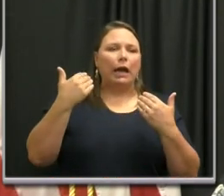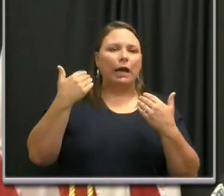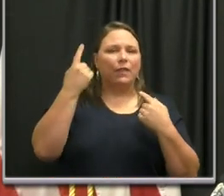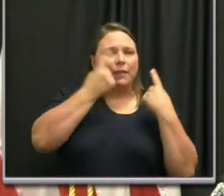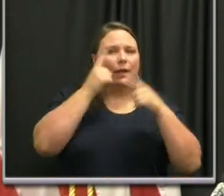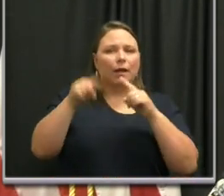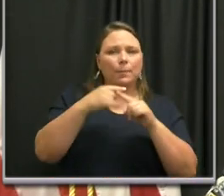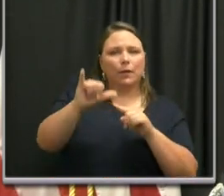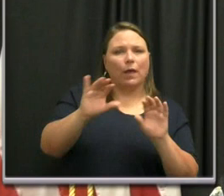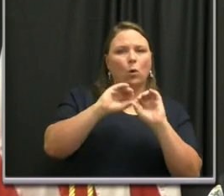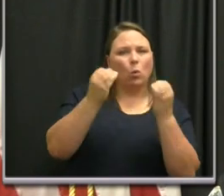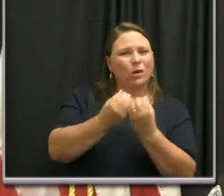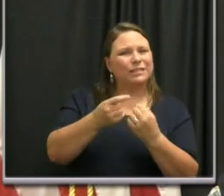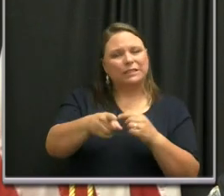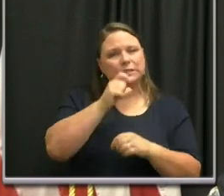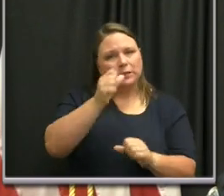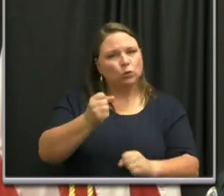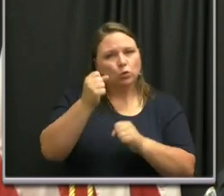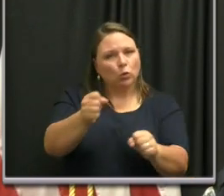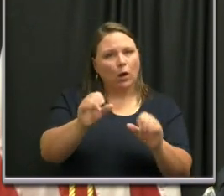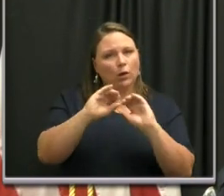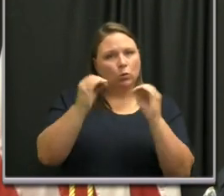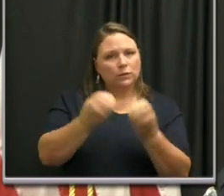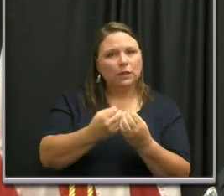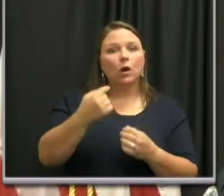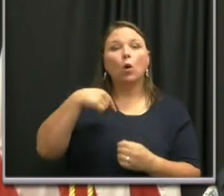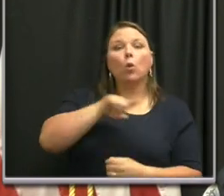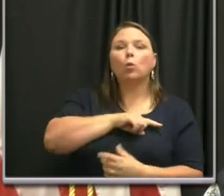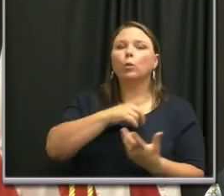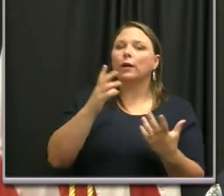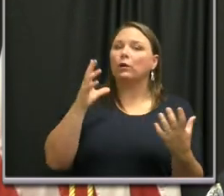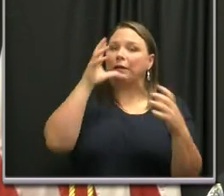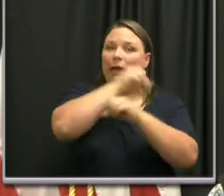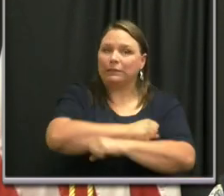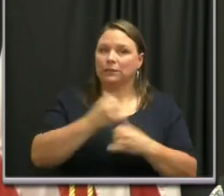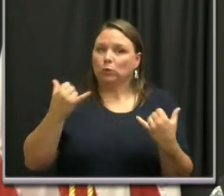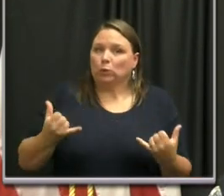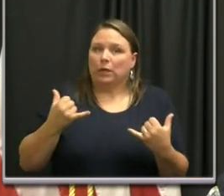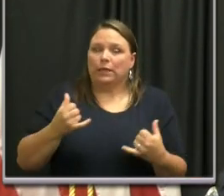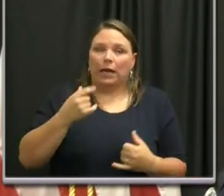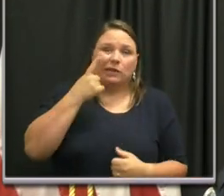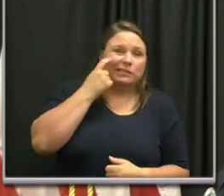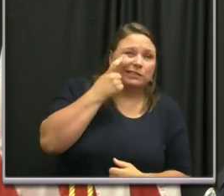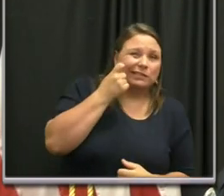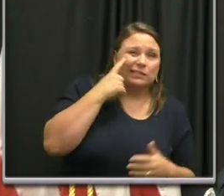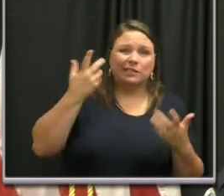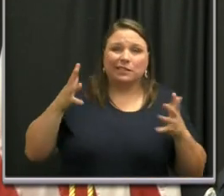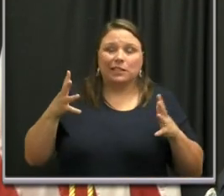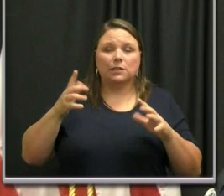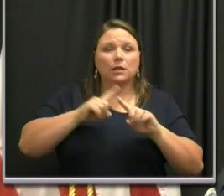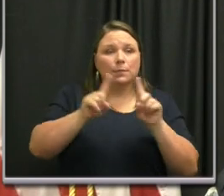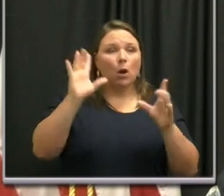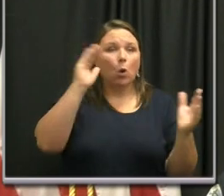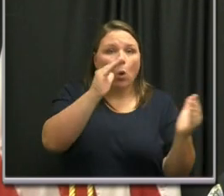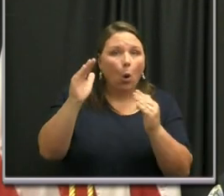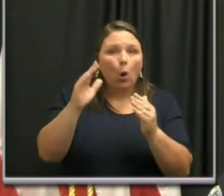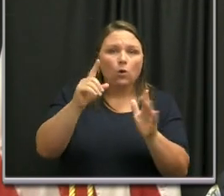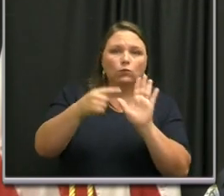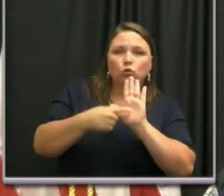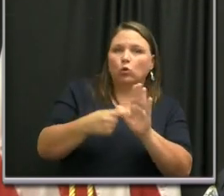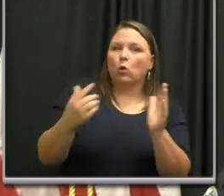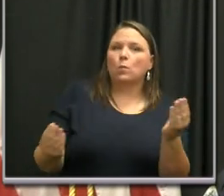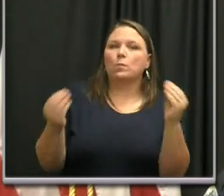minds. We are speculating at this point. We hope to develop additional proof,